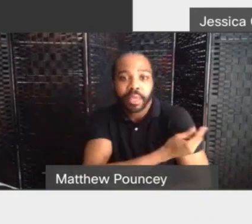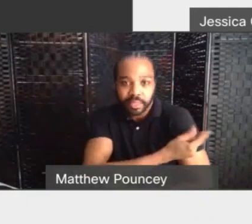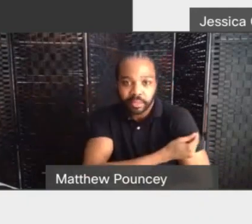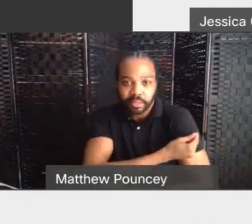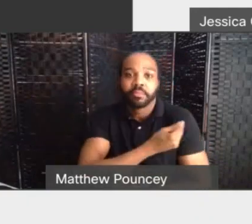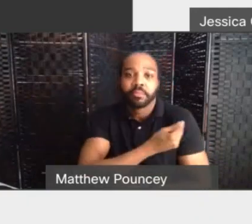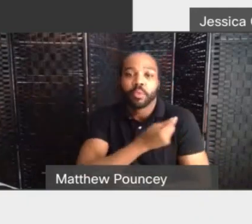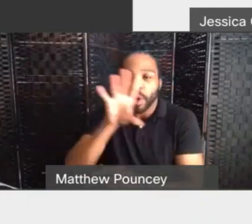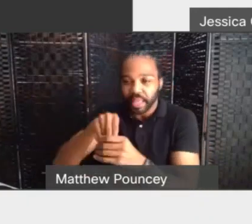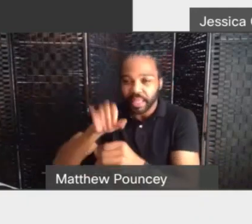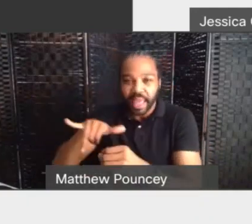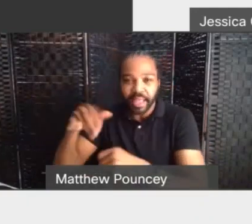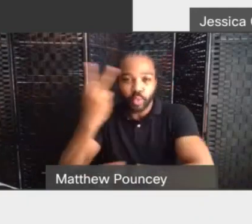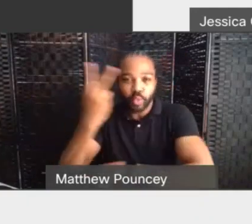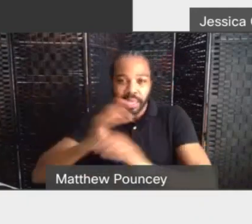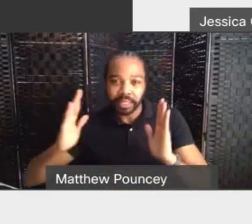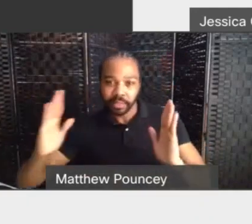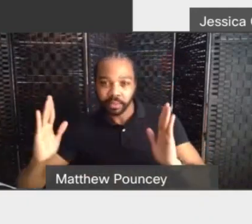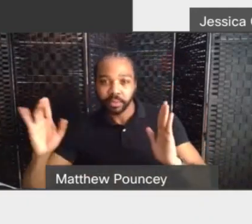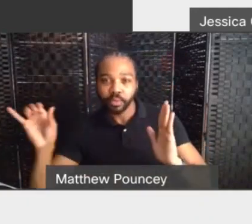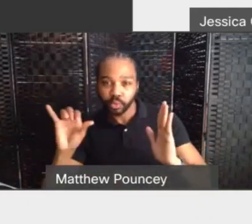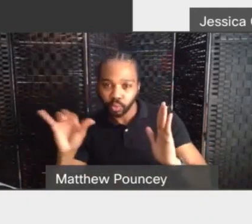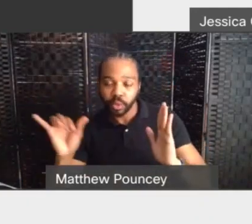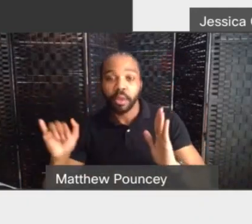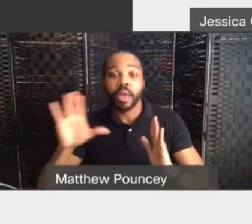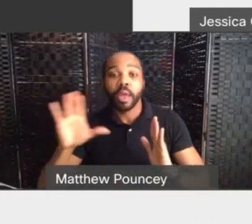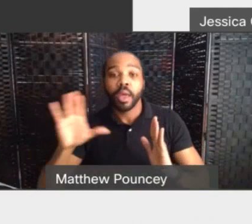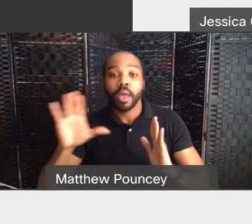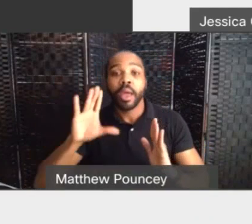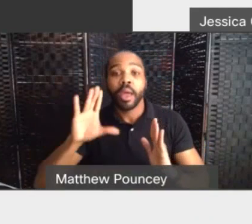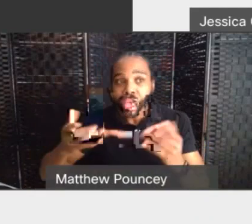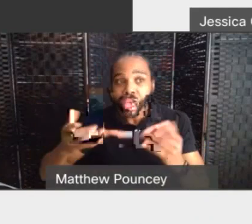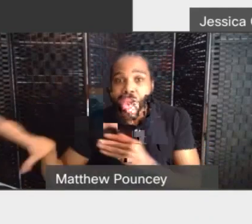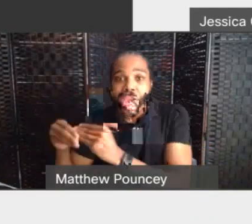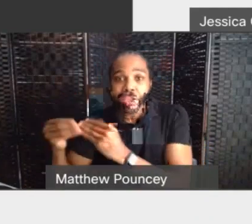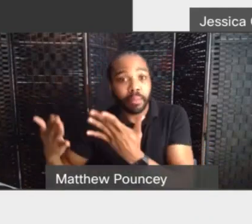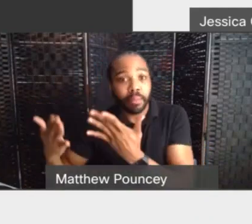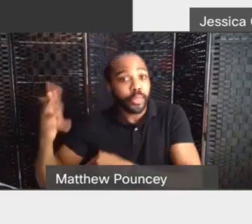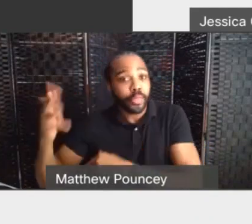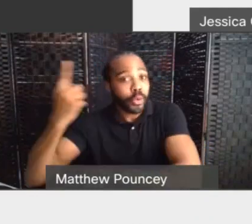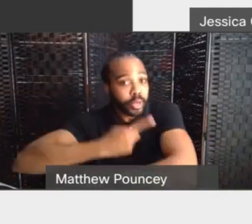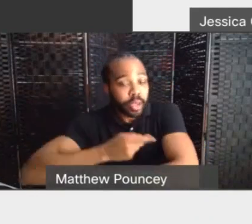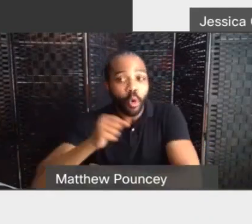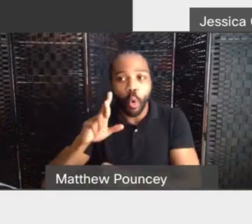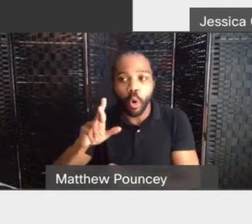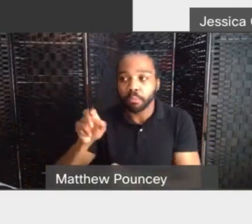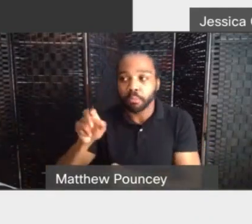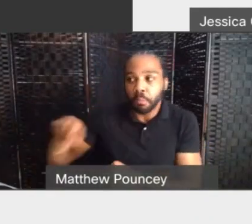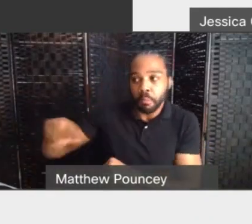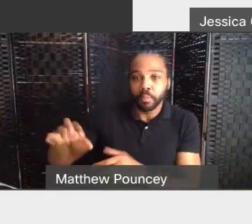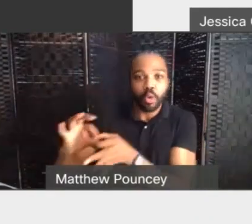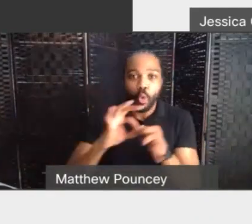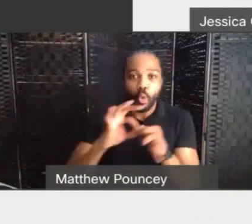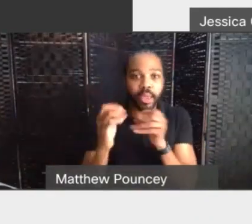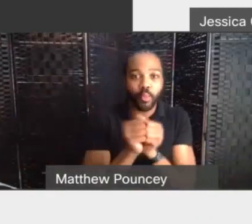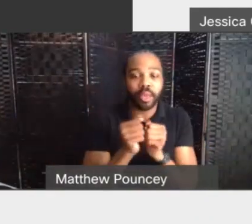2-day time frame as well. And then kind of add on either a third day or have them coordinate with the giant pharmacy so that